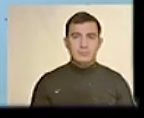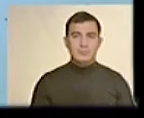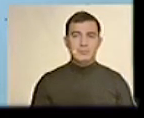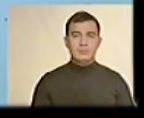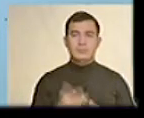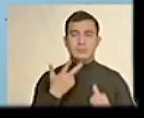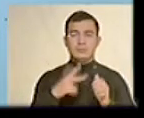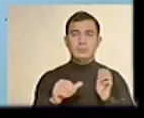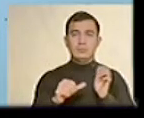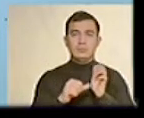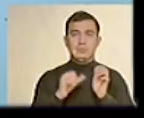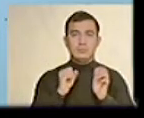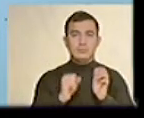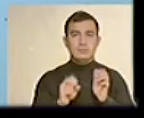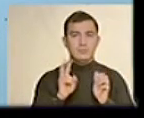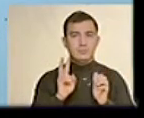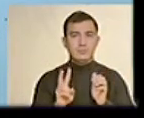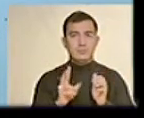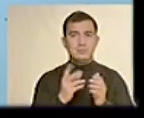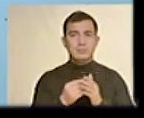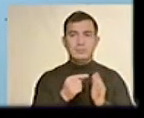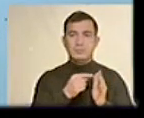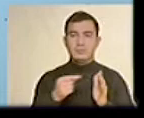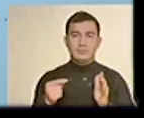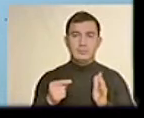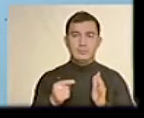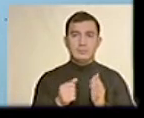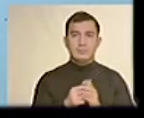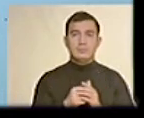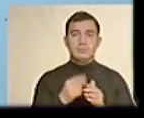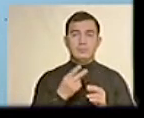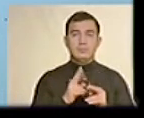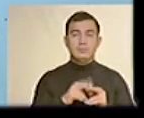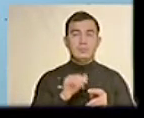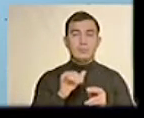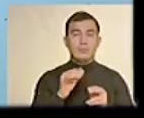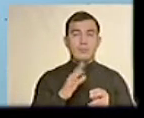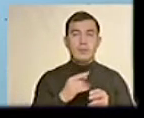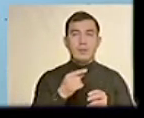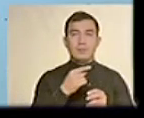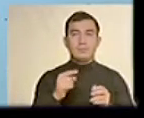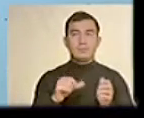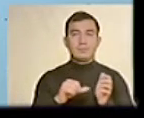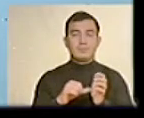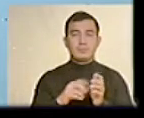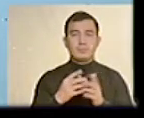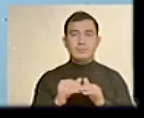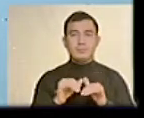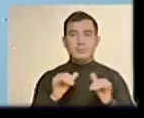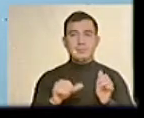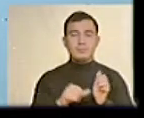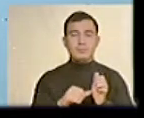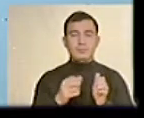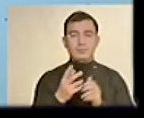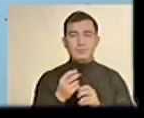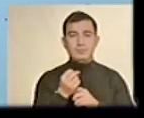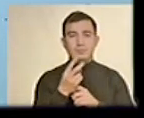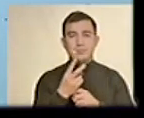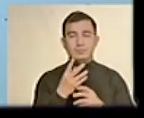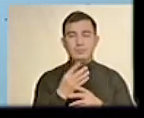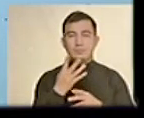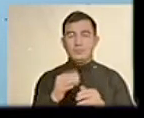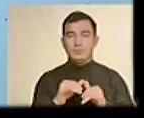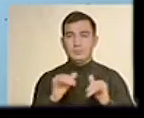36 a kvadrat minus mana bu 2 ni 6 ga ko'paytirsak 12, 12 ni 4 ga ko'paytirsak 48